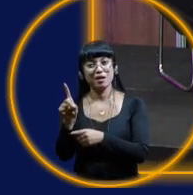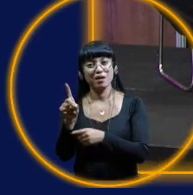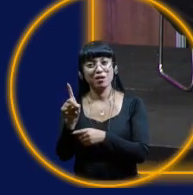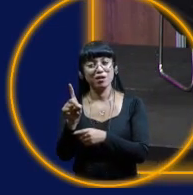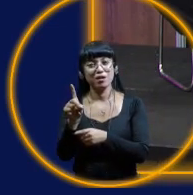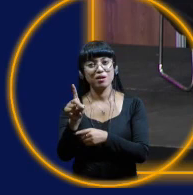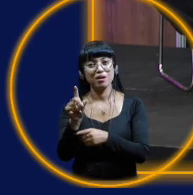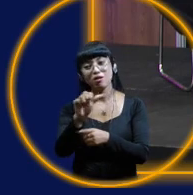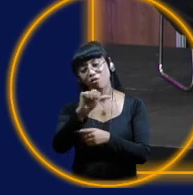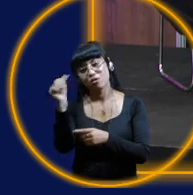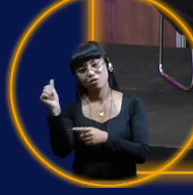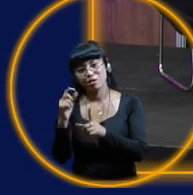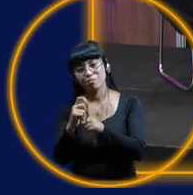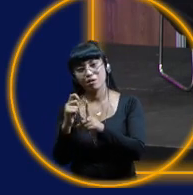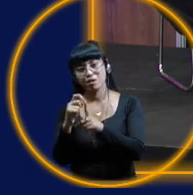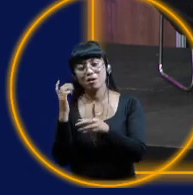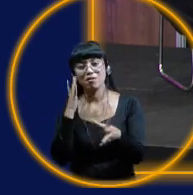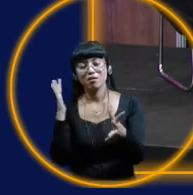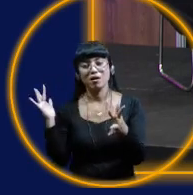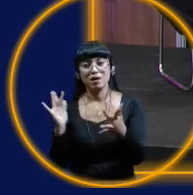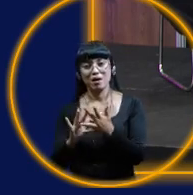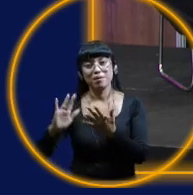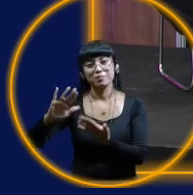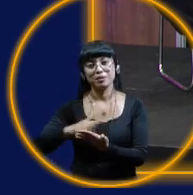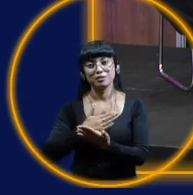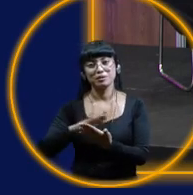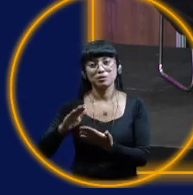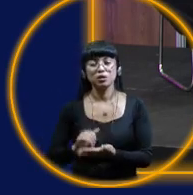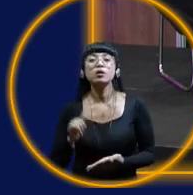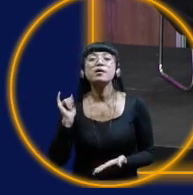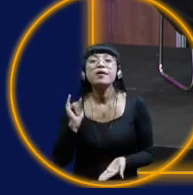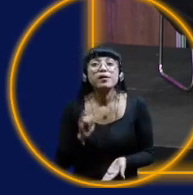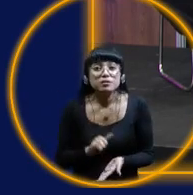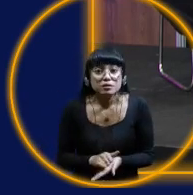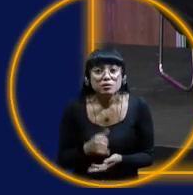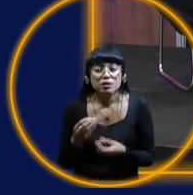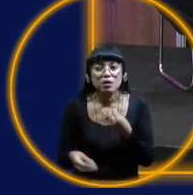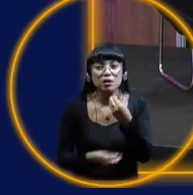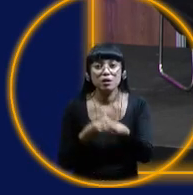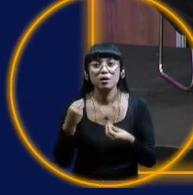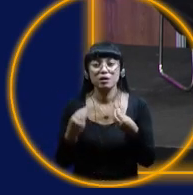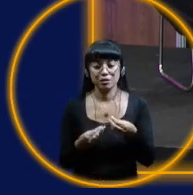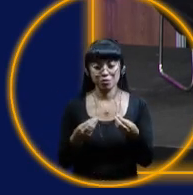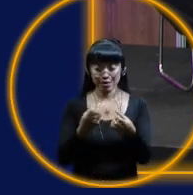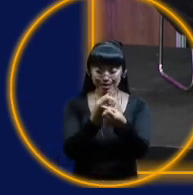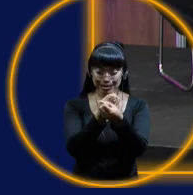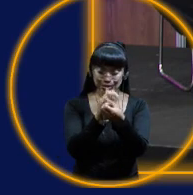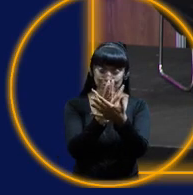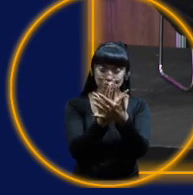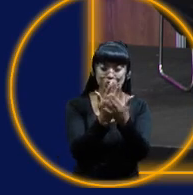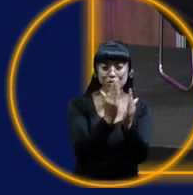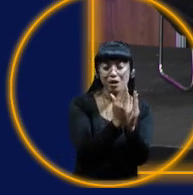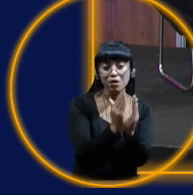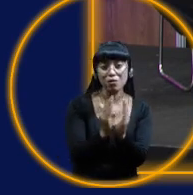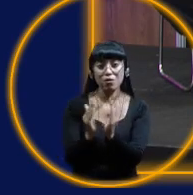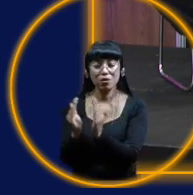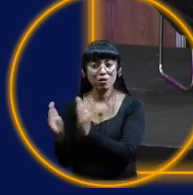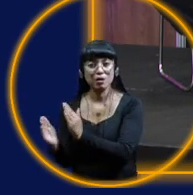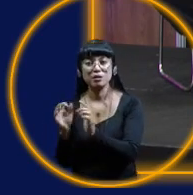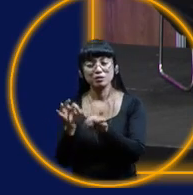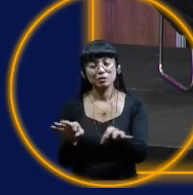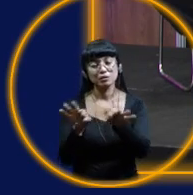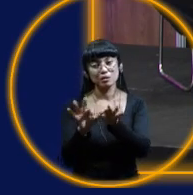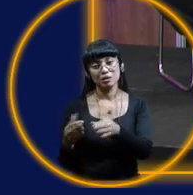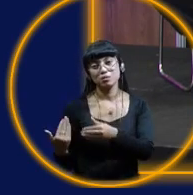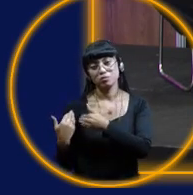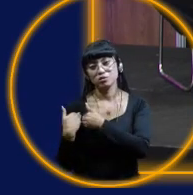on. Yeah, and this kind of thing, having some structure where there's like accountability, even if it's like,